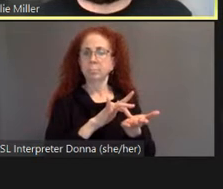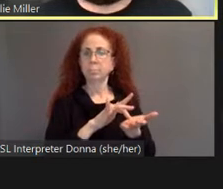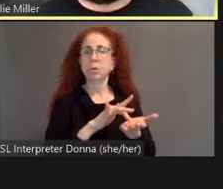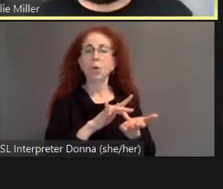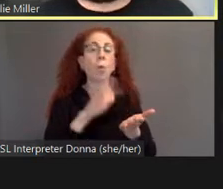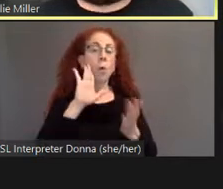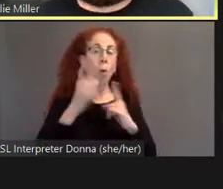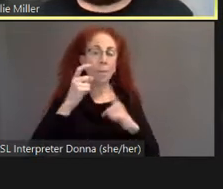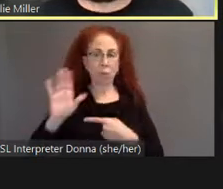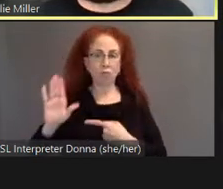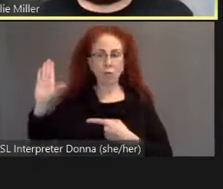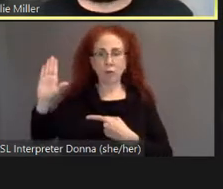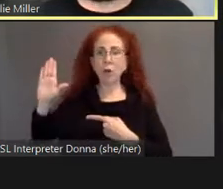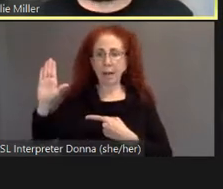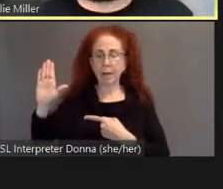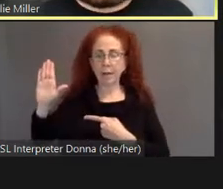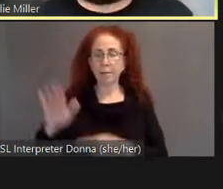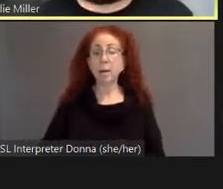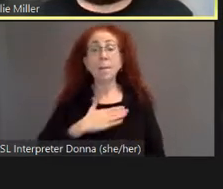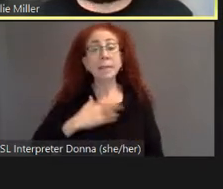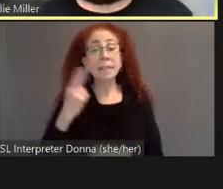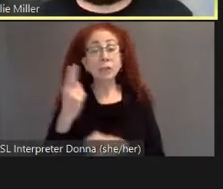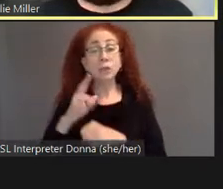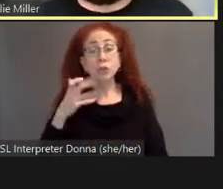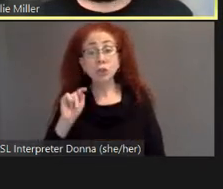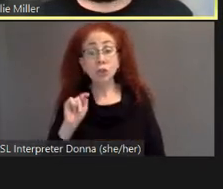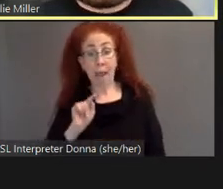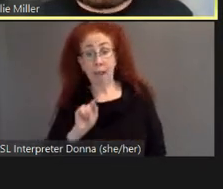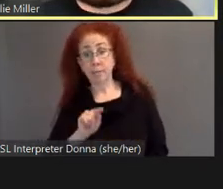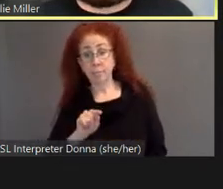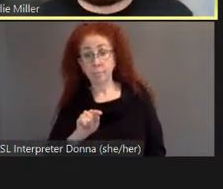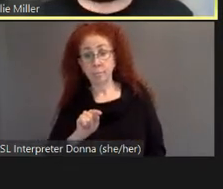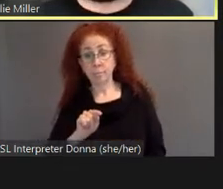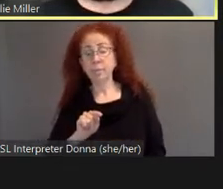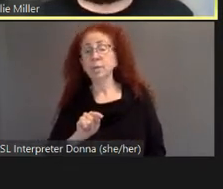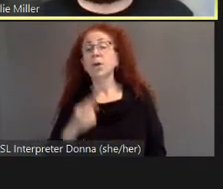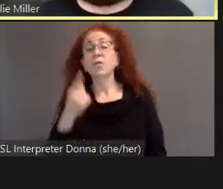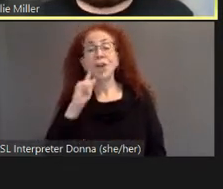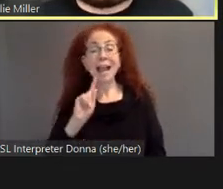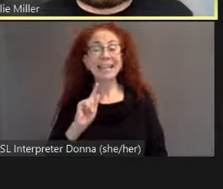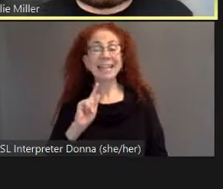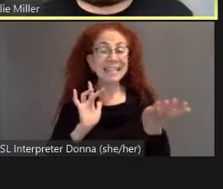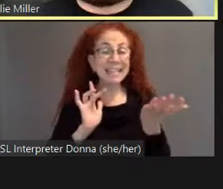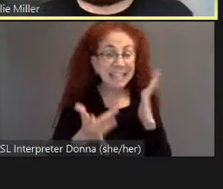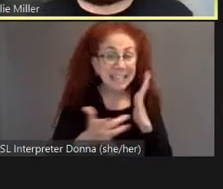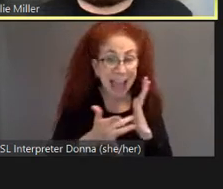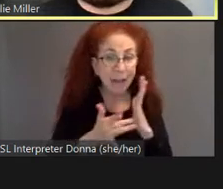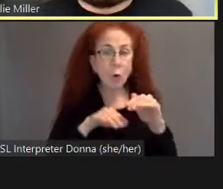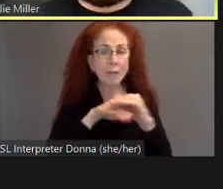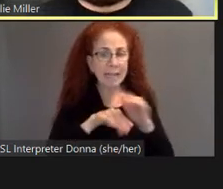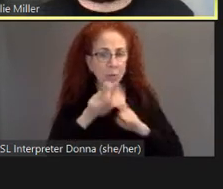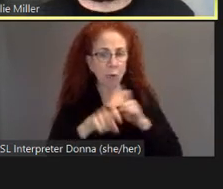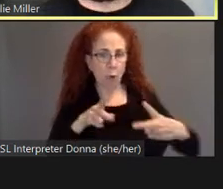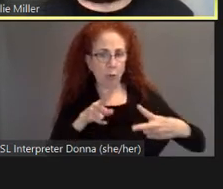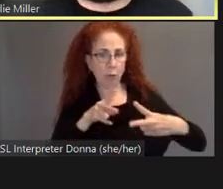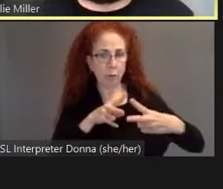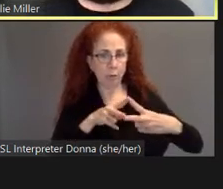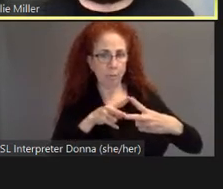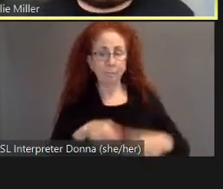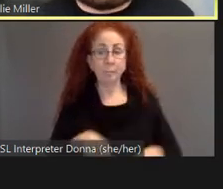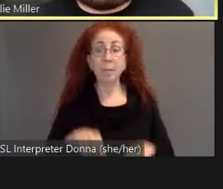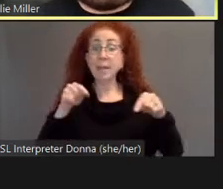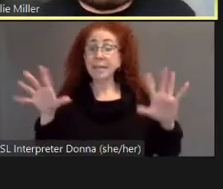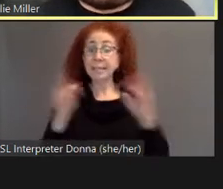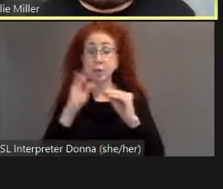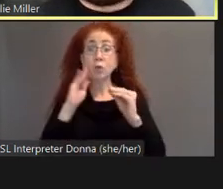hand. Please use the chat feature for tech or accessibility questions. This session